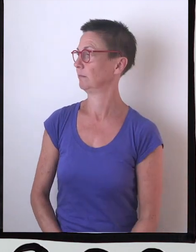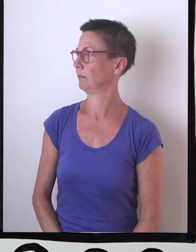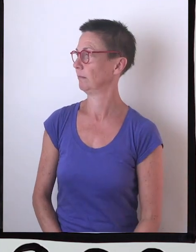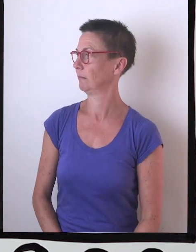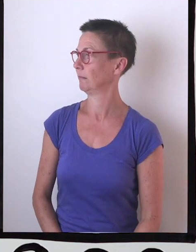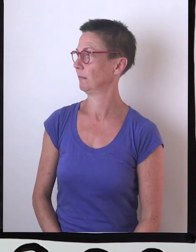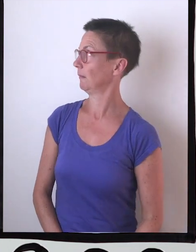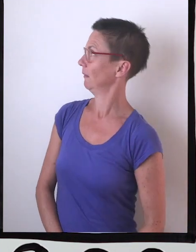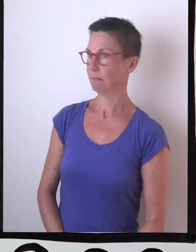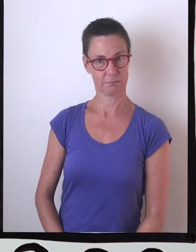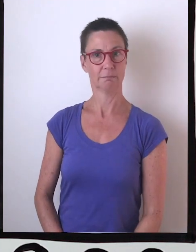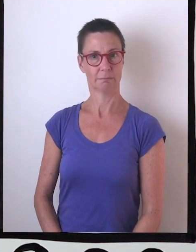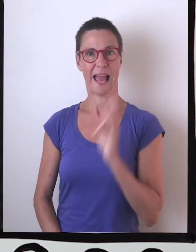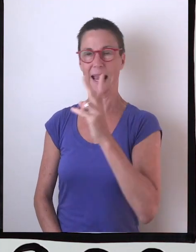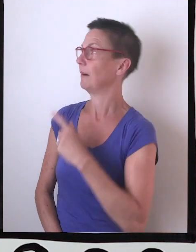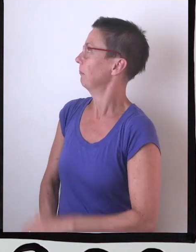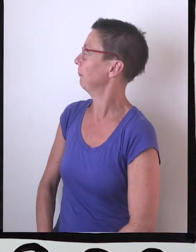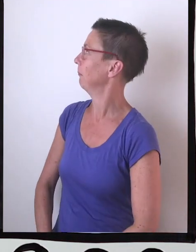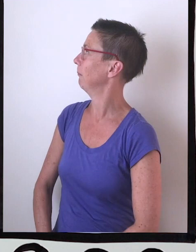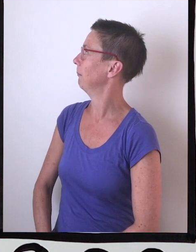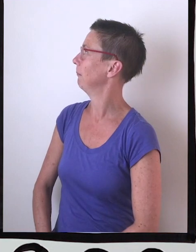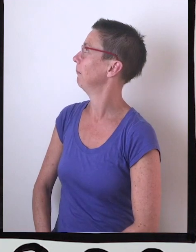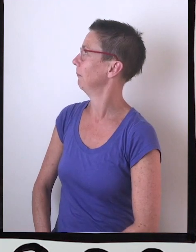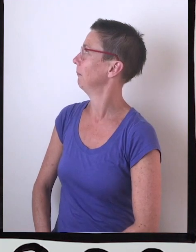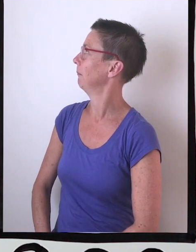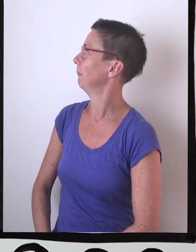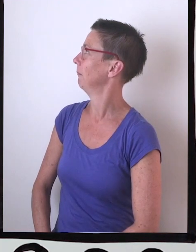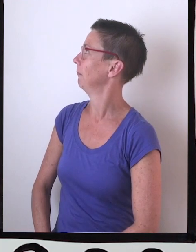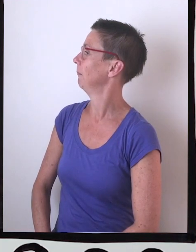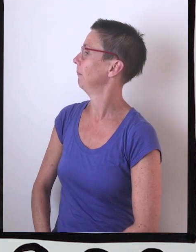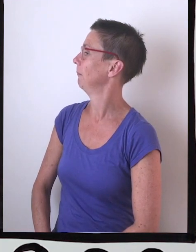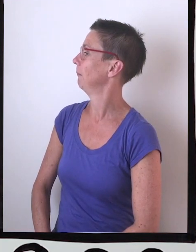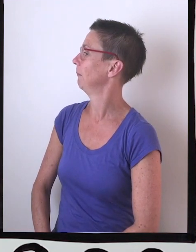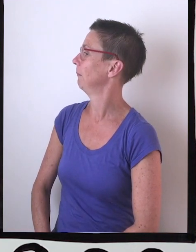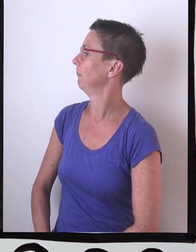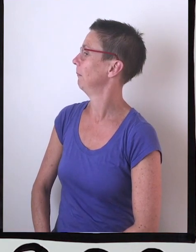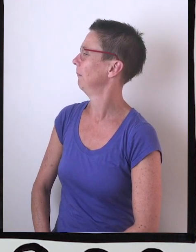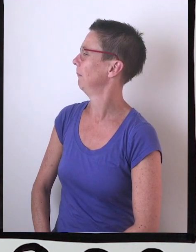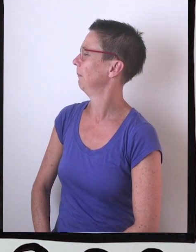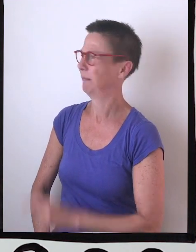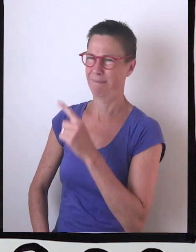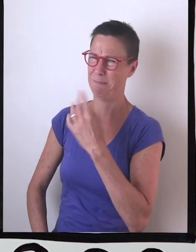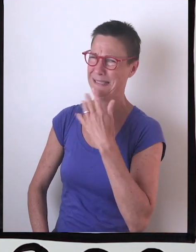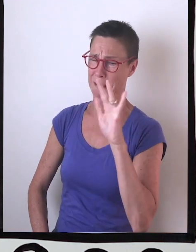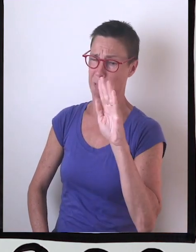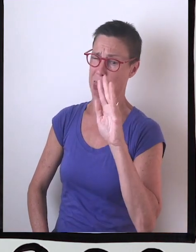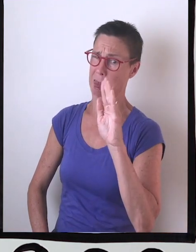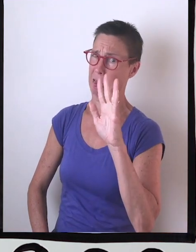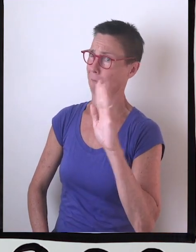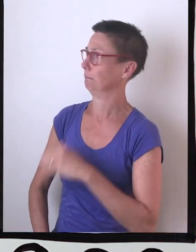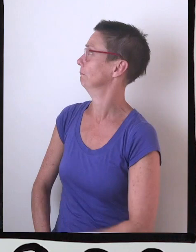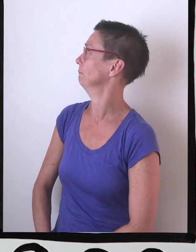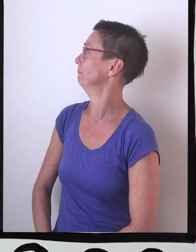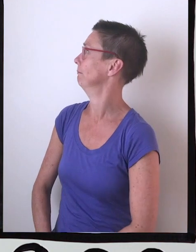piece. That's really great. Again, okay. High five, live long and prosper. I keep making a